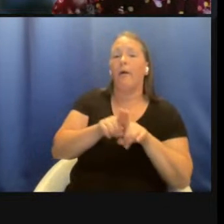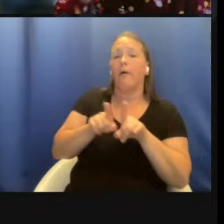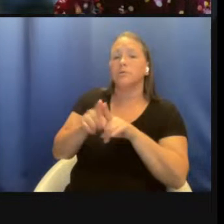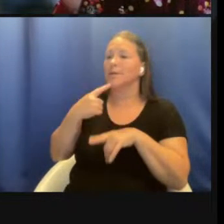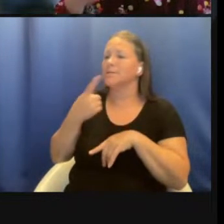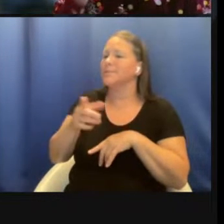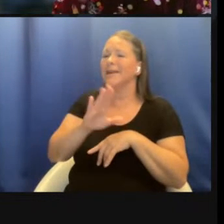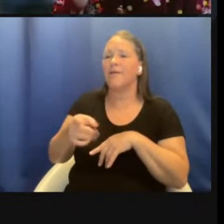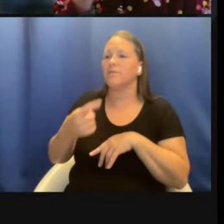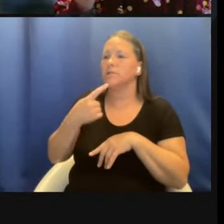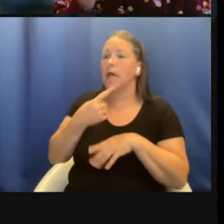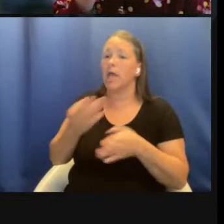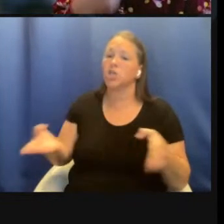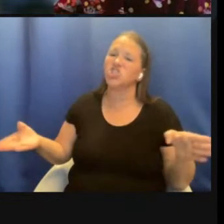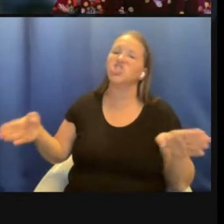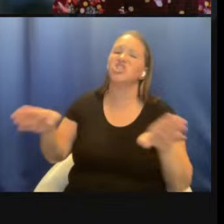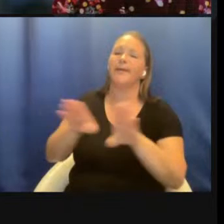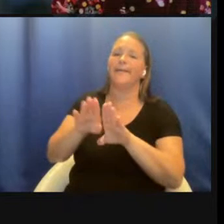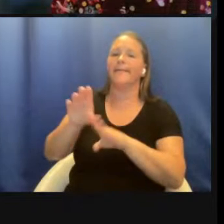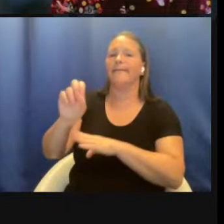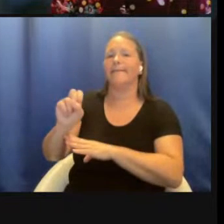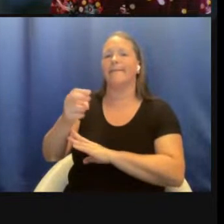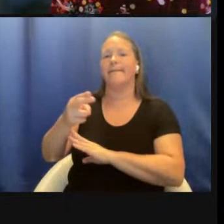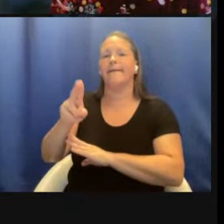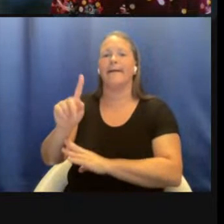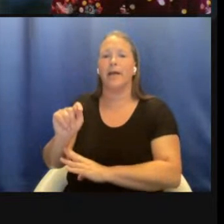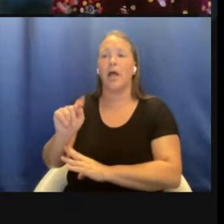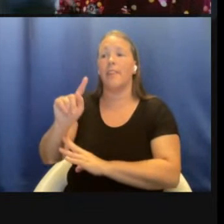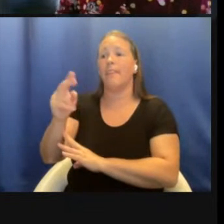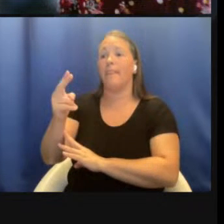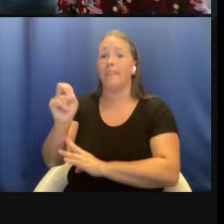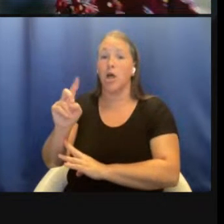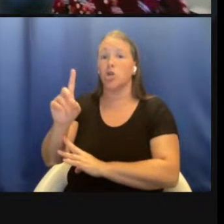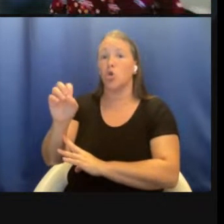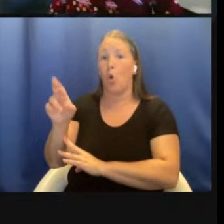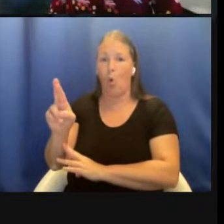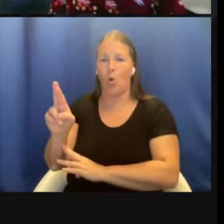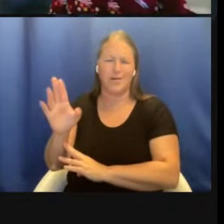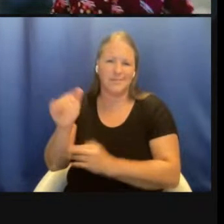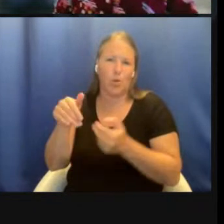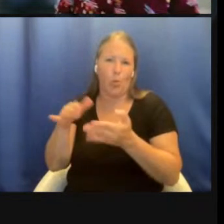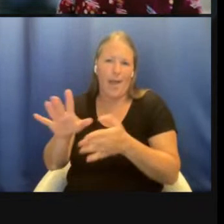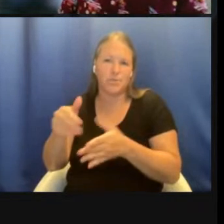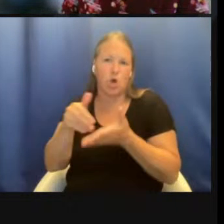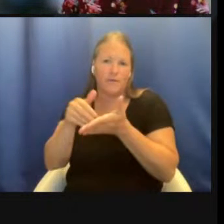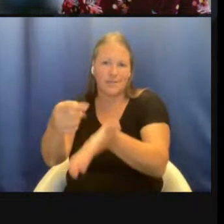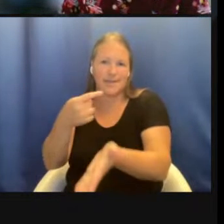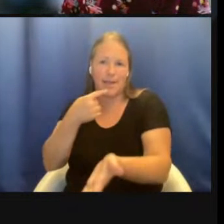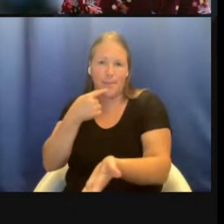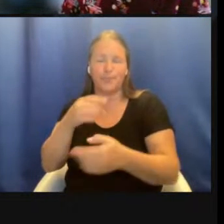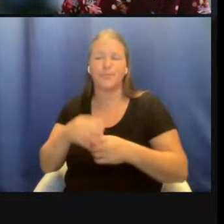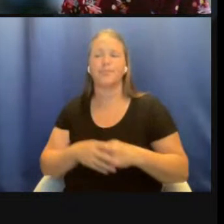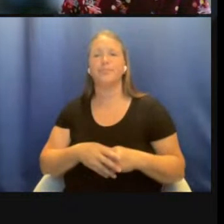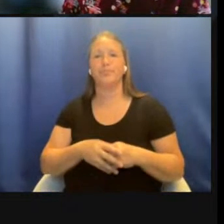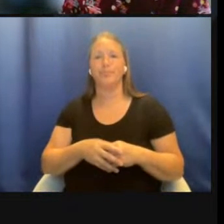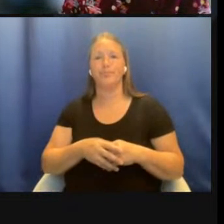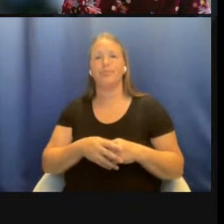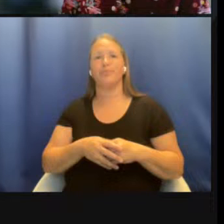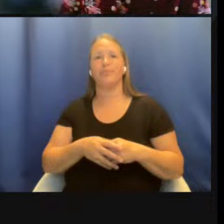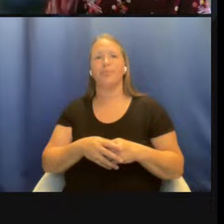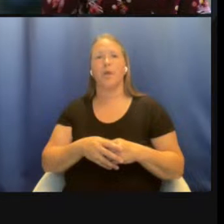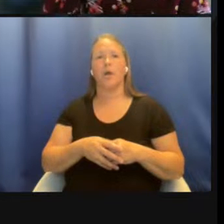the time it was often said. A death blow to Elizabeth comes in what she considers perhaps